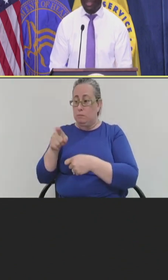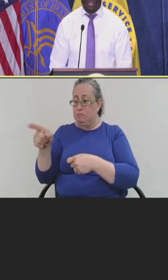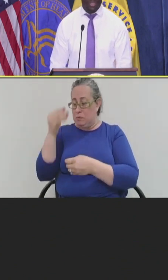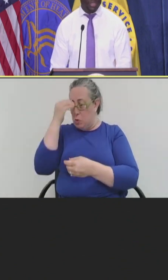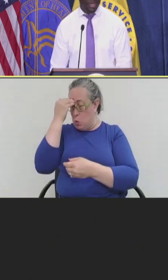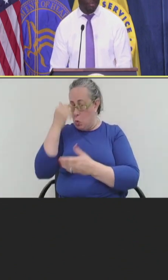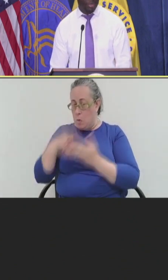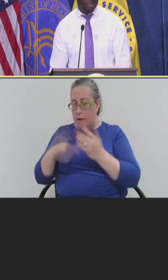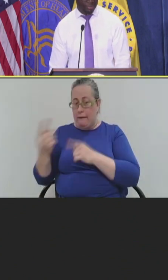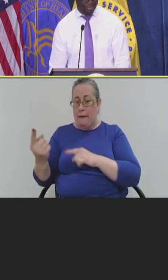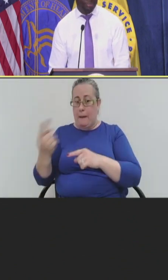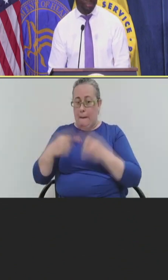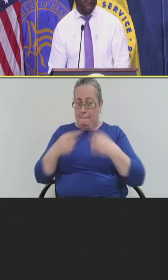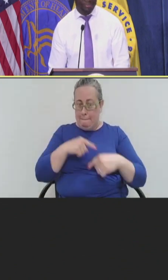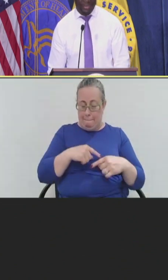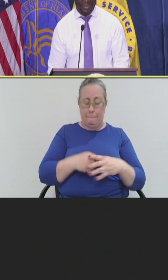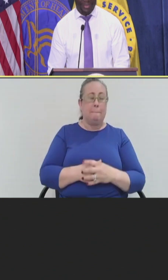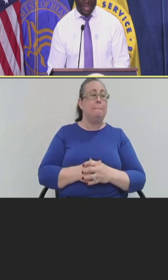because this is